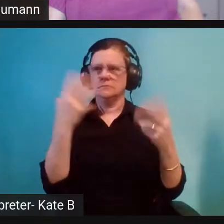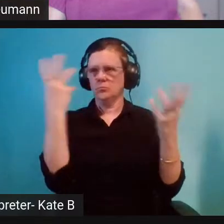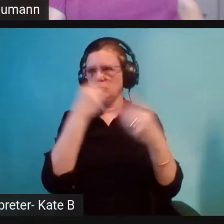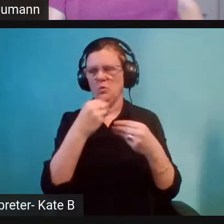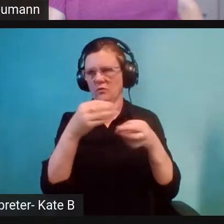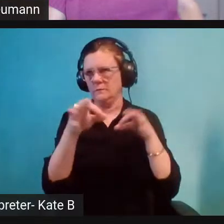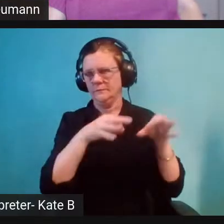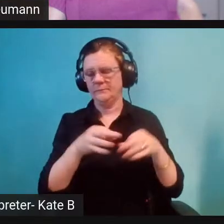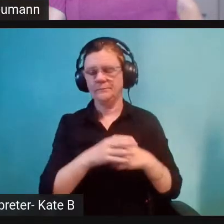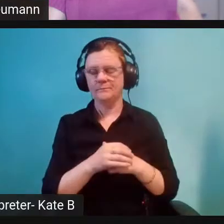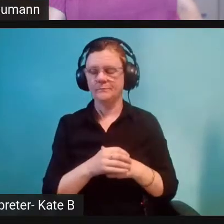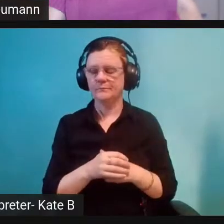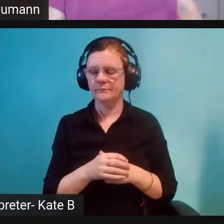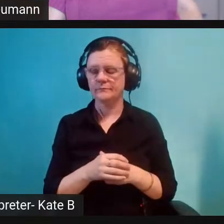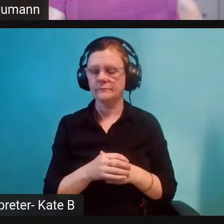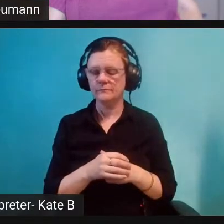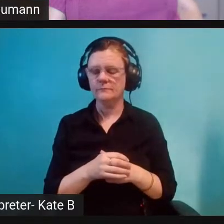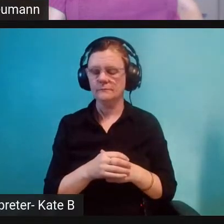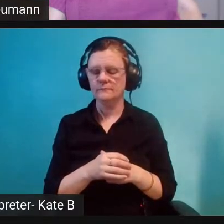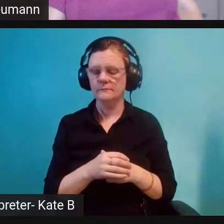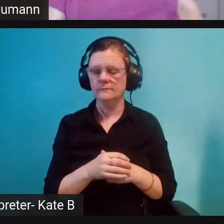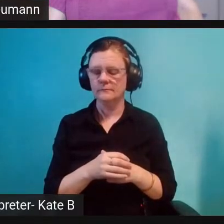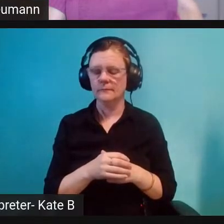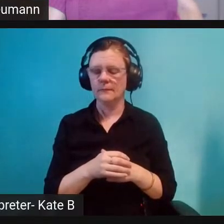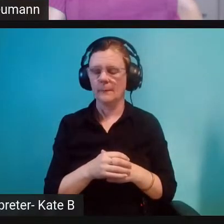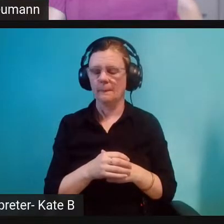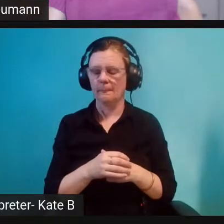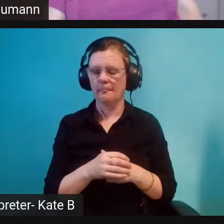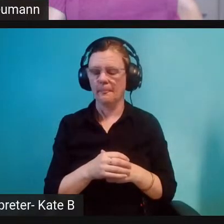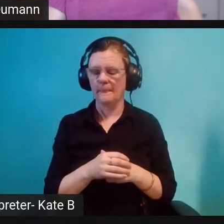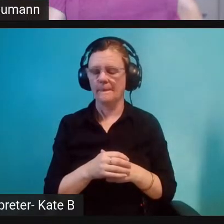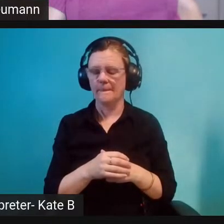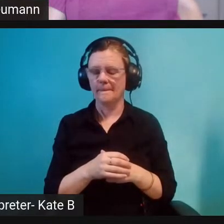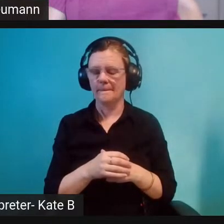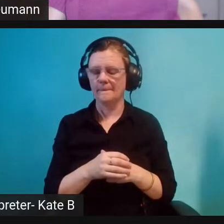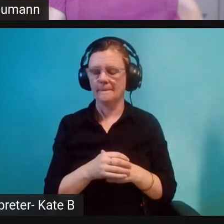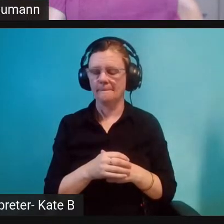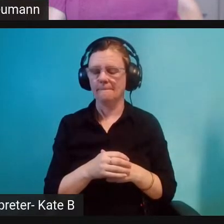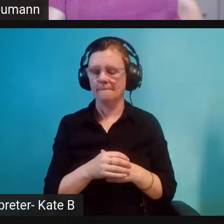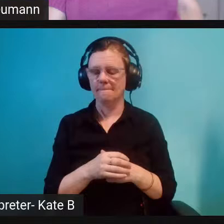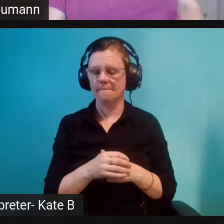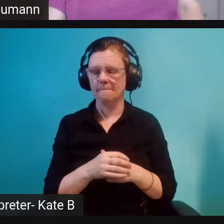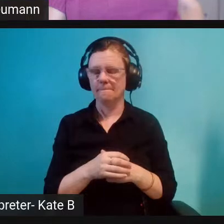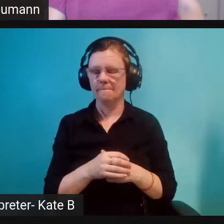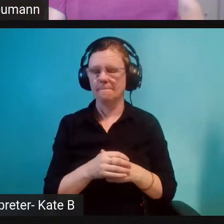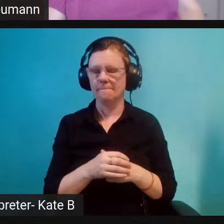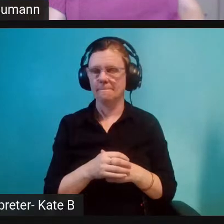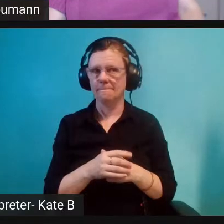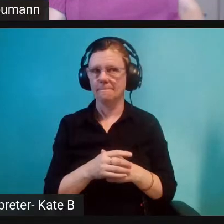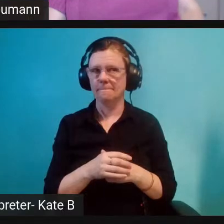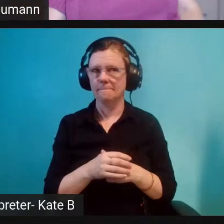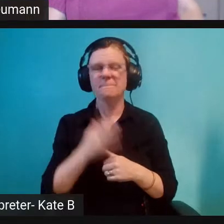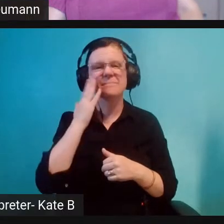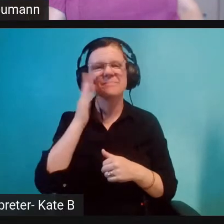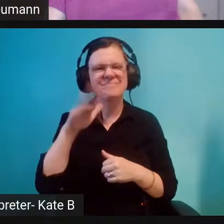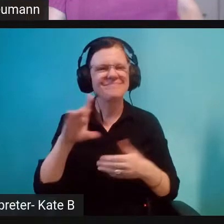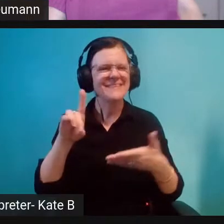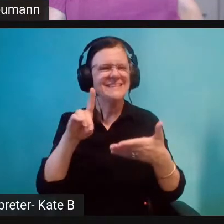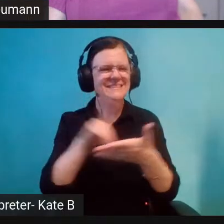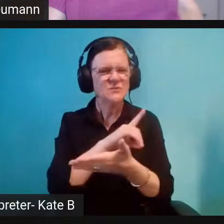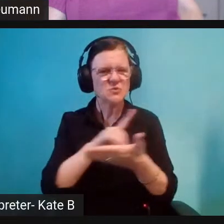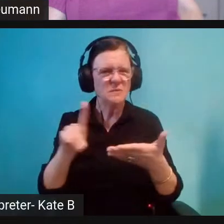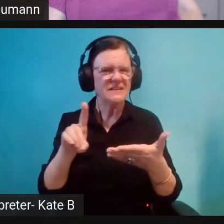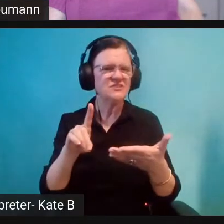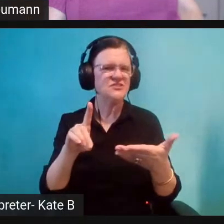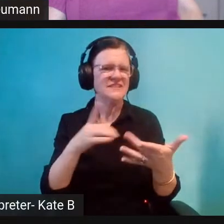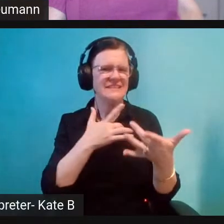comprehensively, but I would just add that, we allow for assumptions. There's a lot, with discrimination